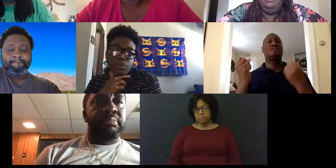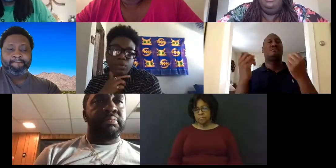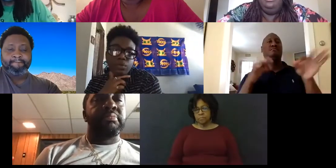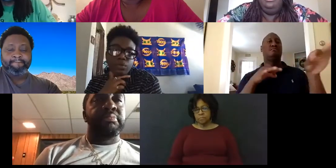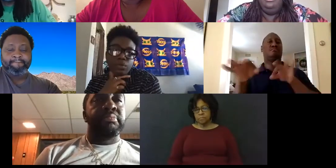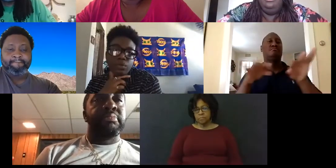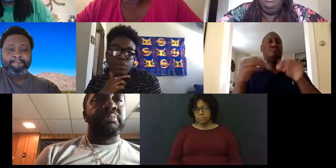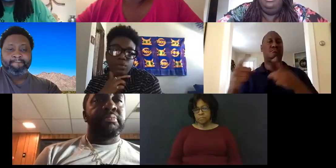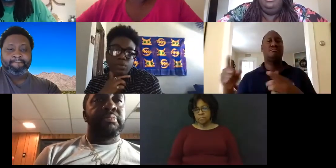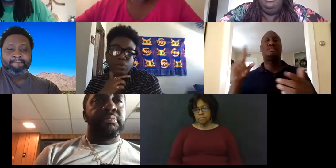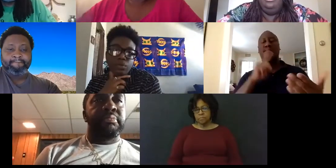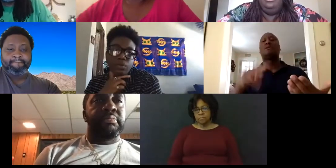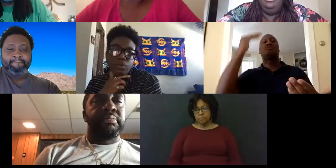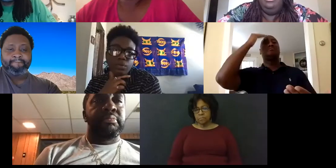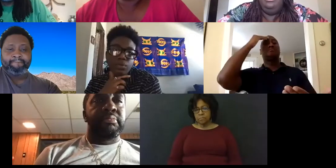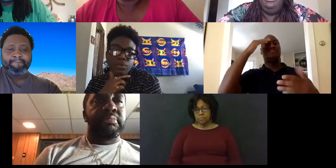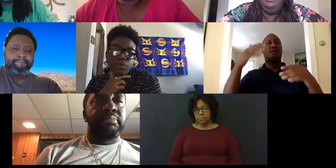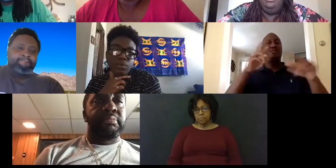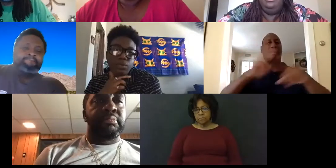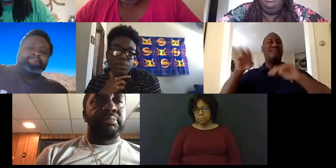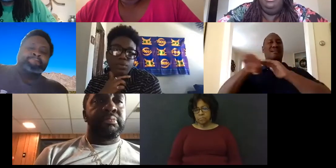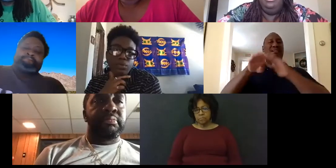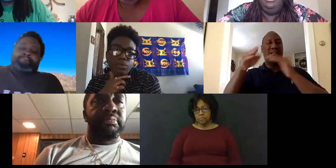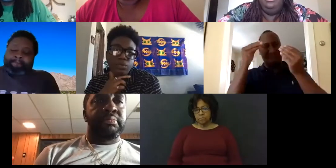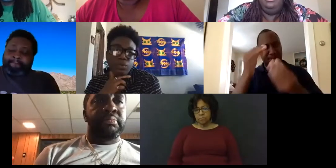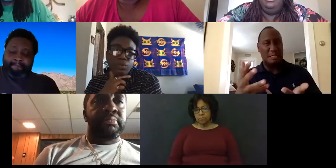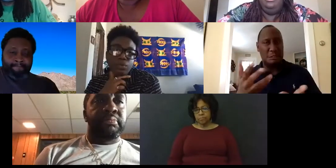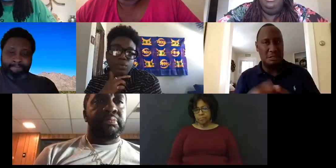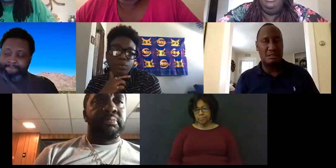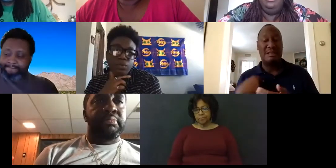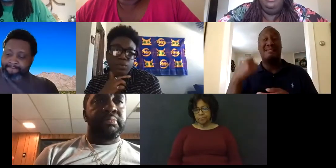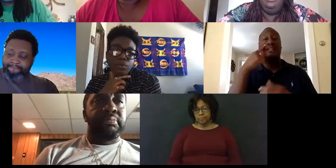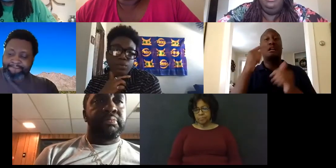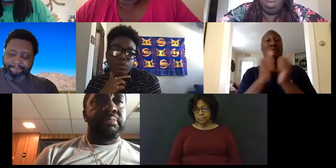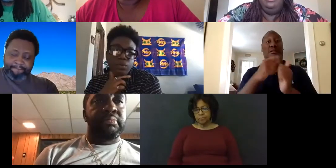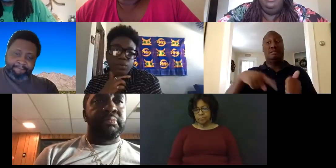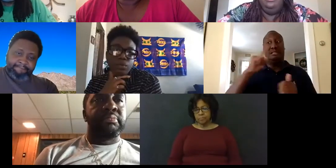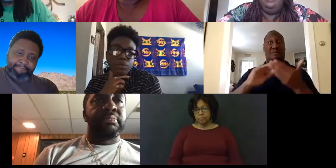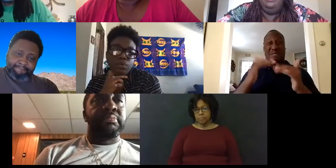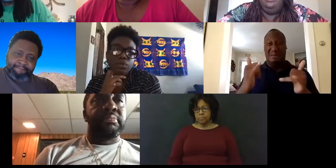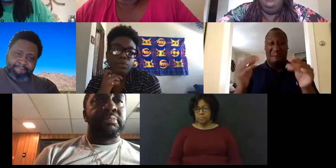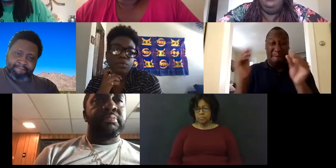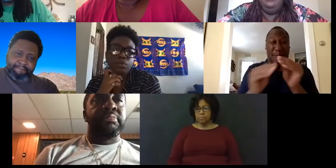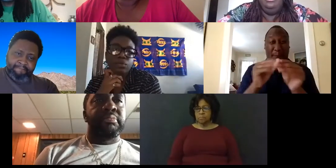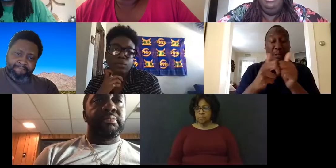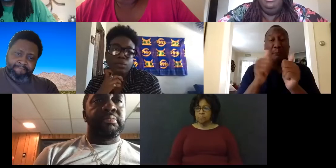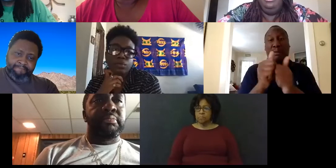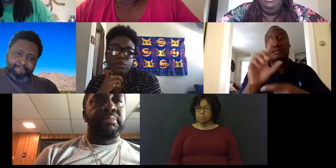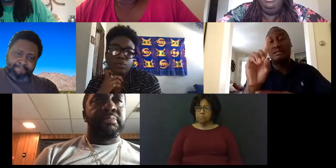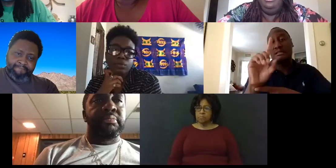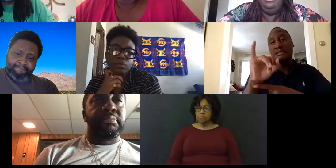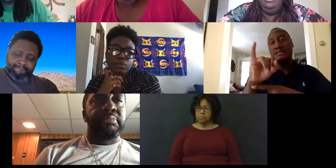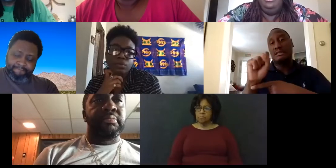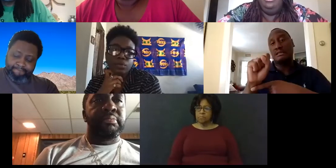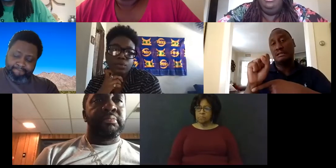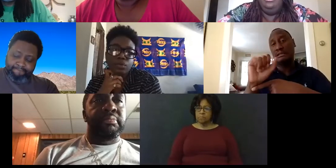on COVID-19 and the interpreter would be able to interpret the information. I think that's what they should